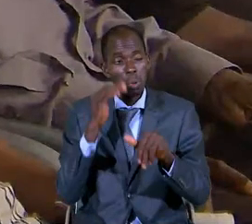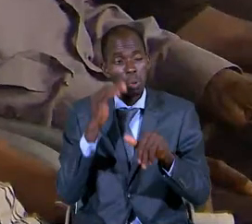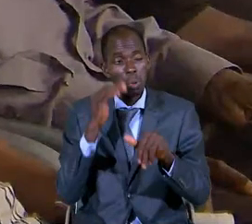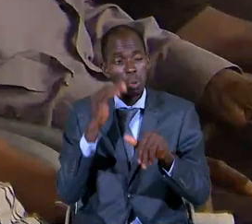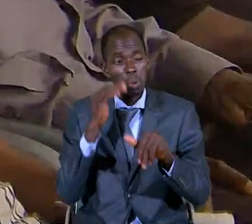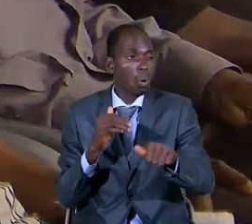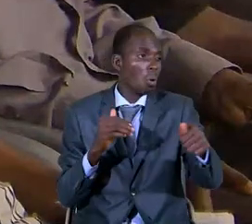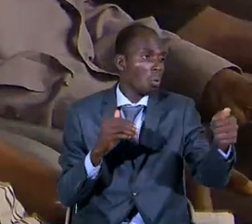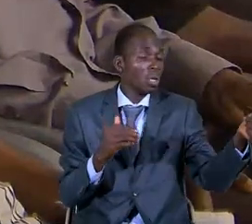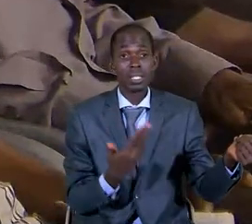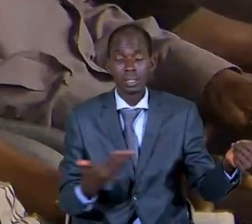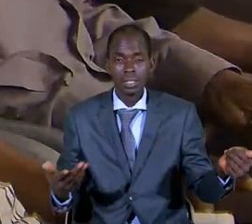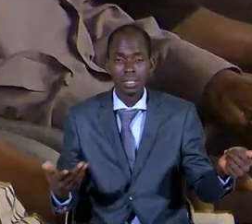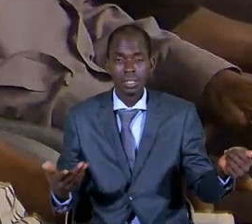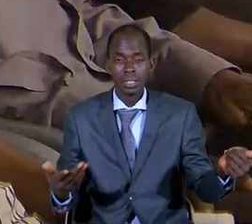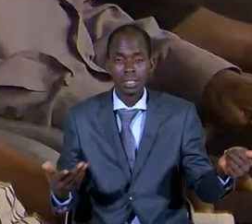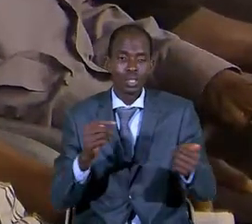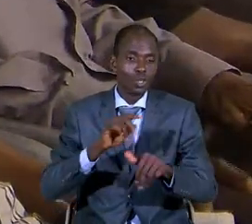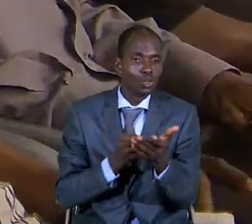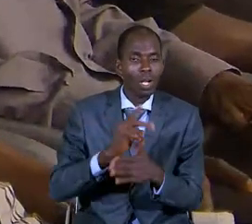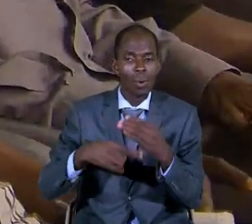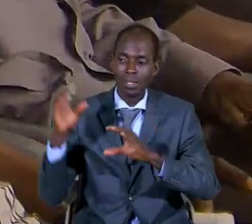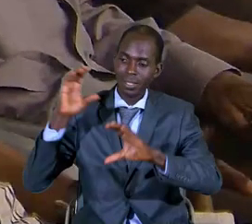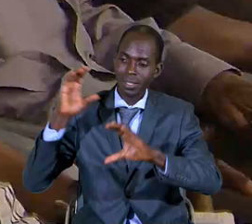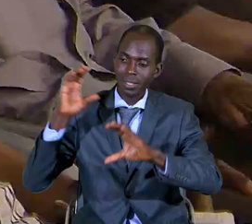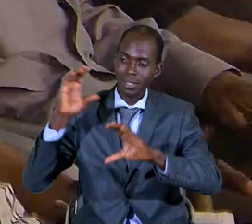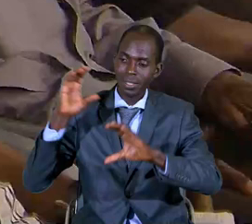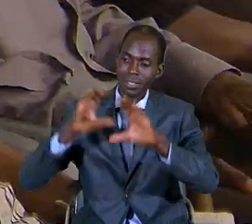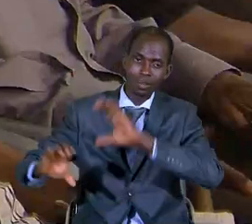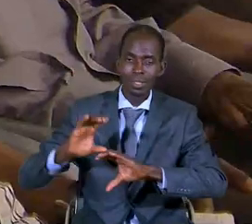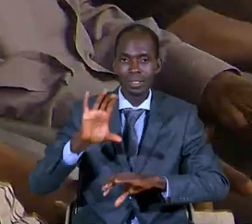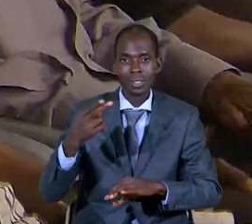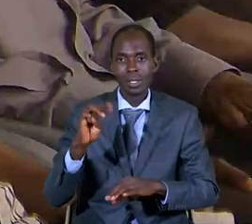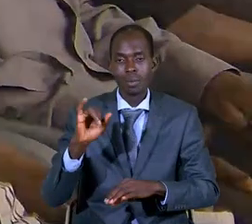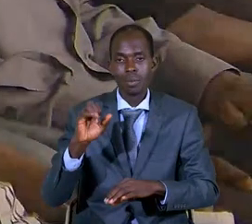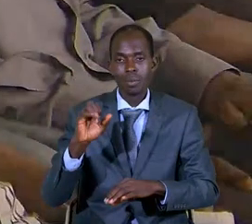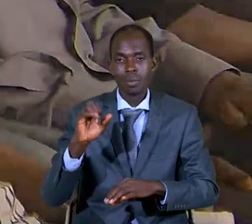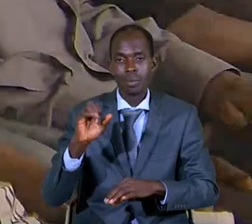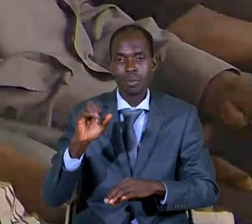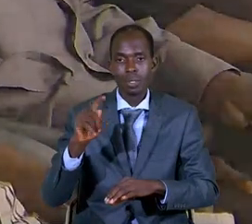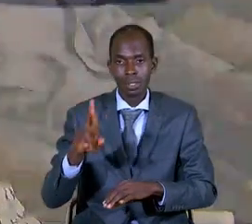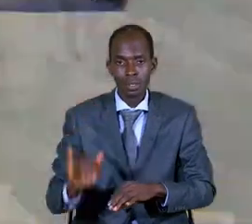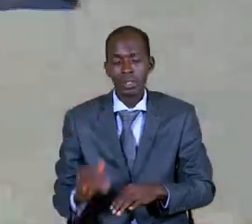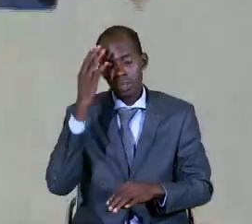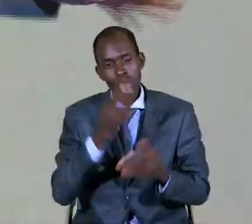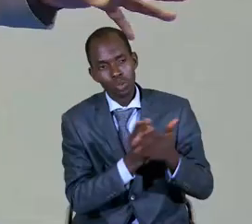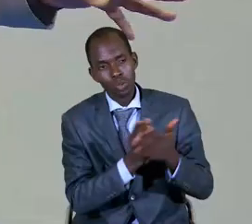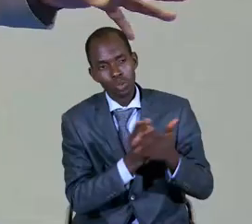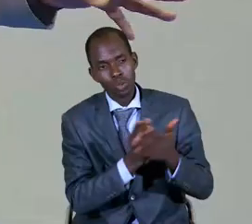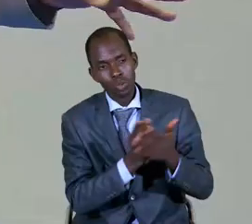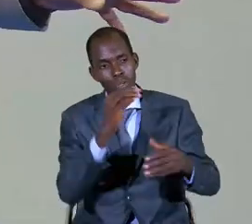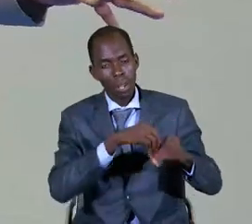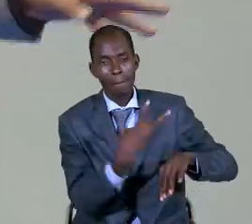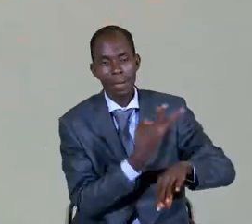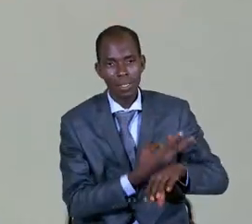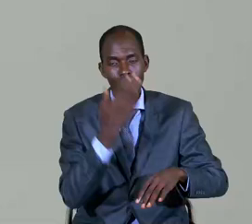The truth of chemistry, and the truth of biology, and the truth of mathematics, that kind of truth cannot